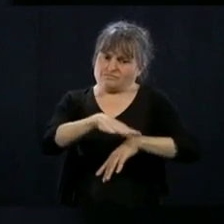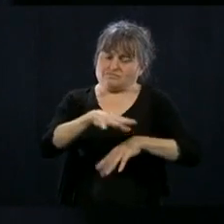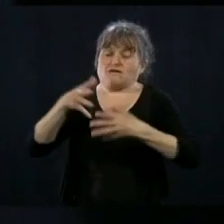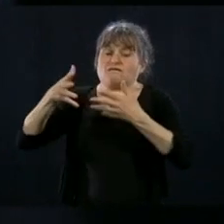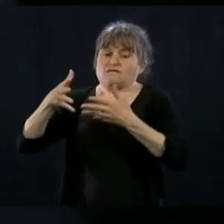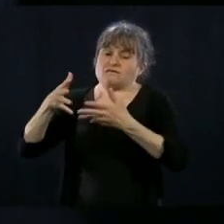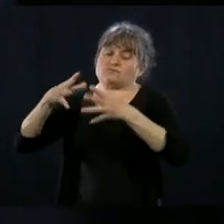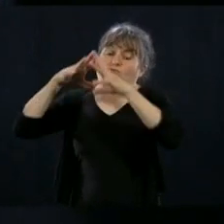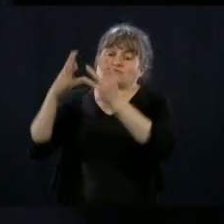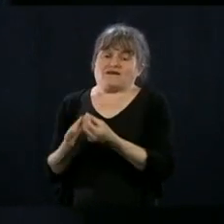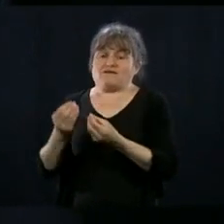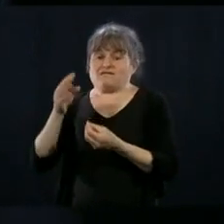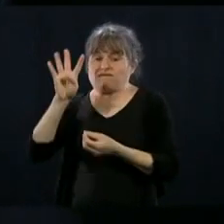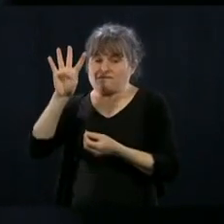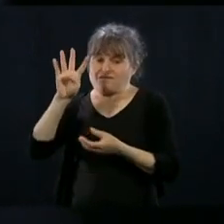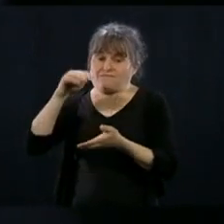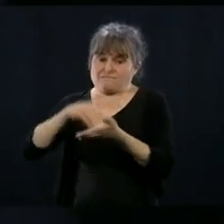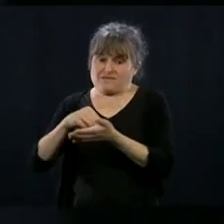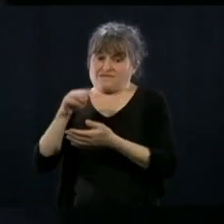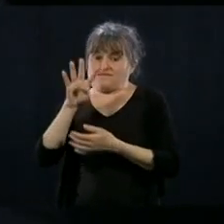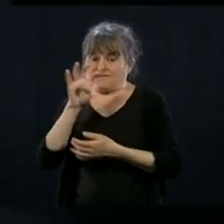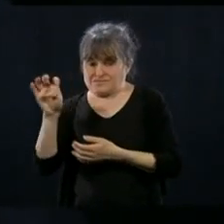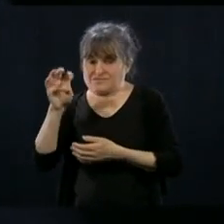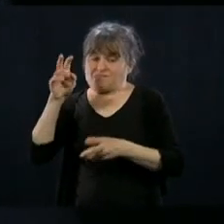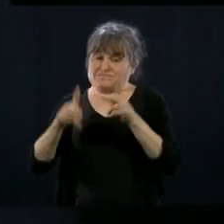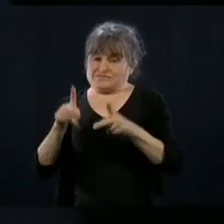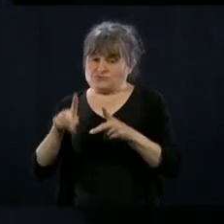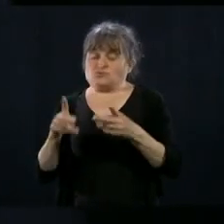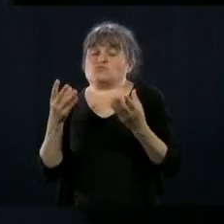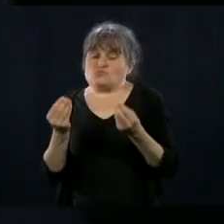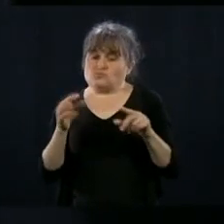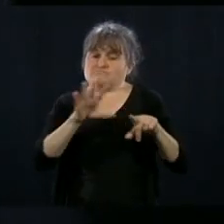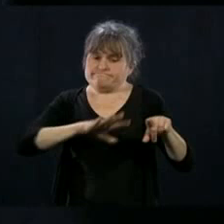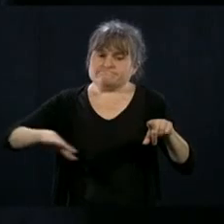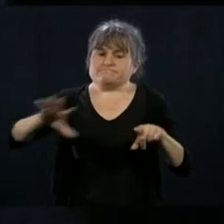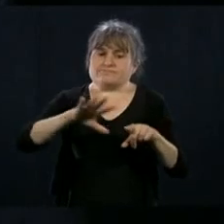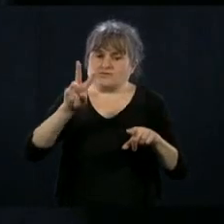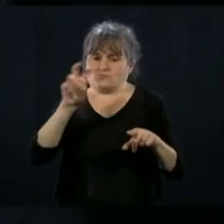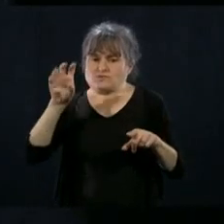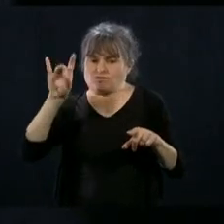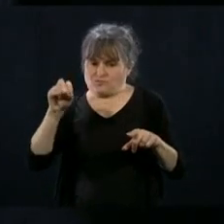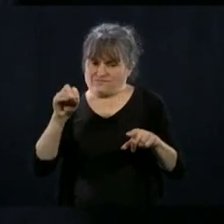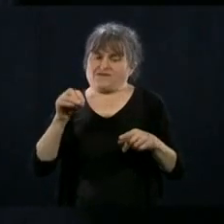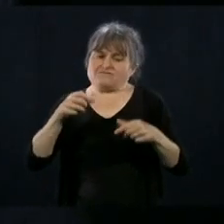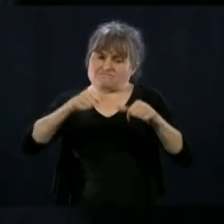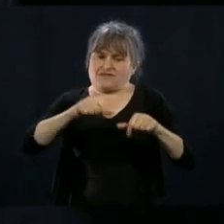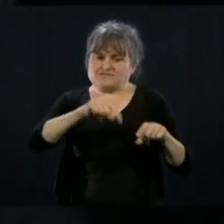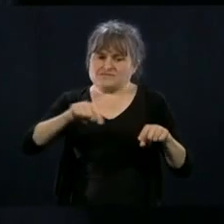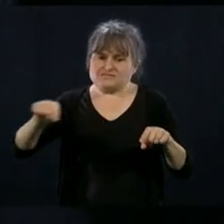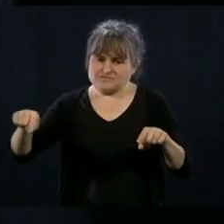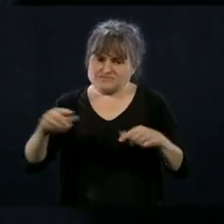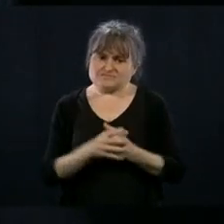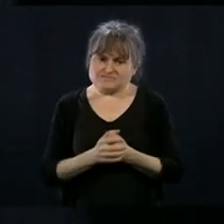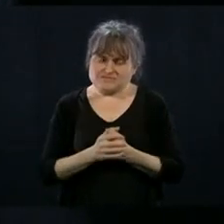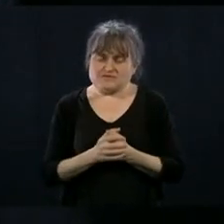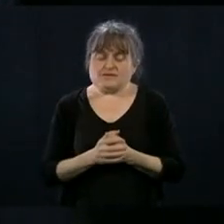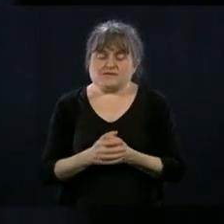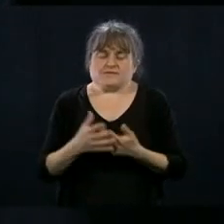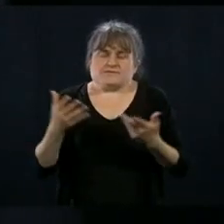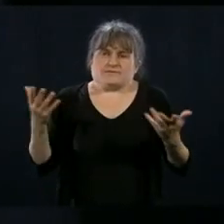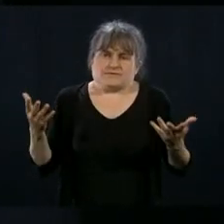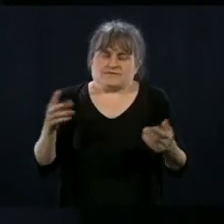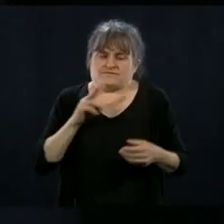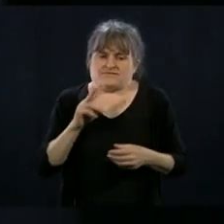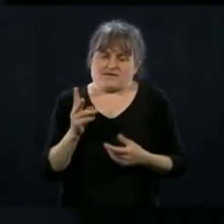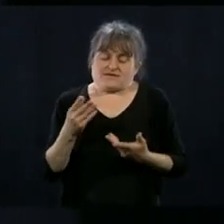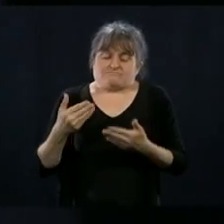and those 4,400 people who are infected. And, well, I prefer telling you that it's probable